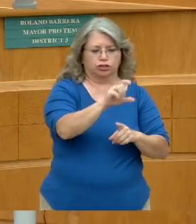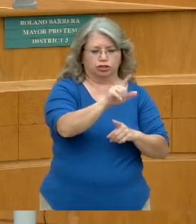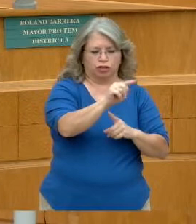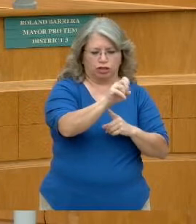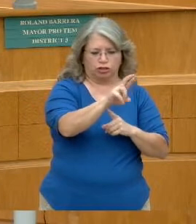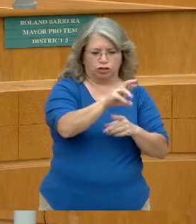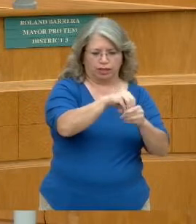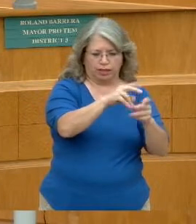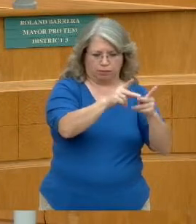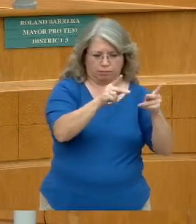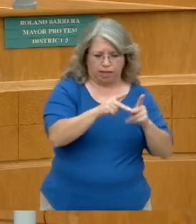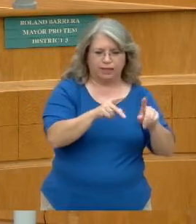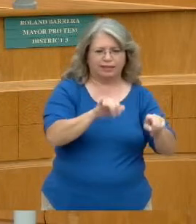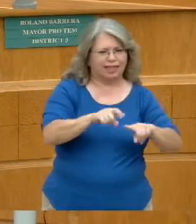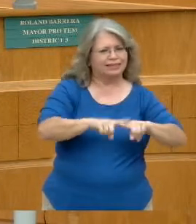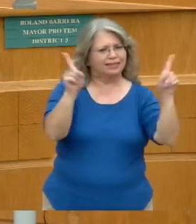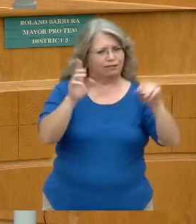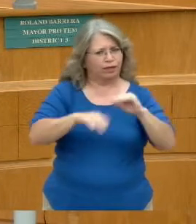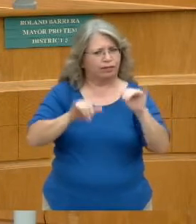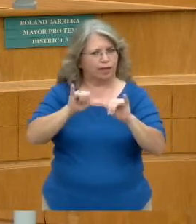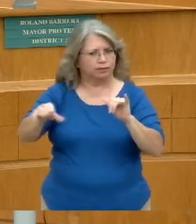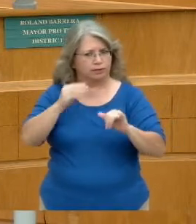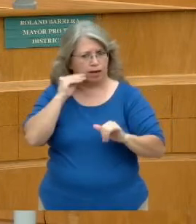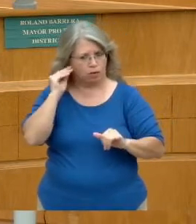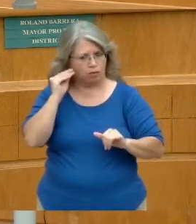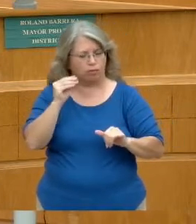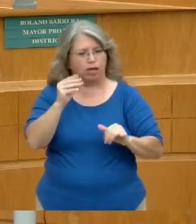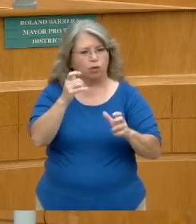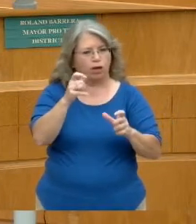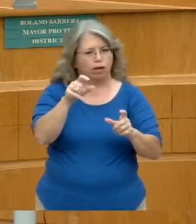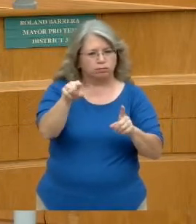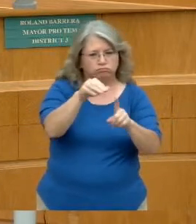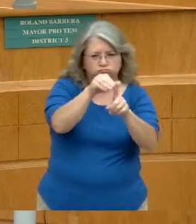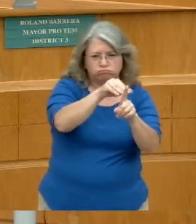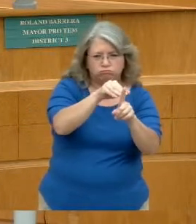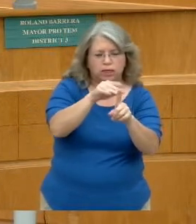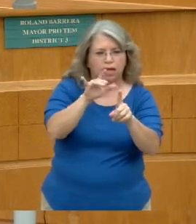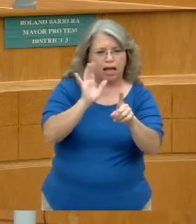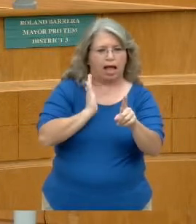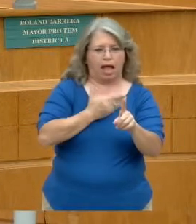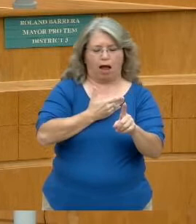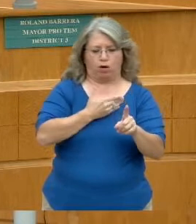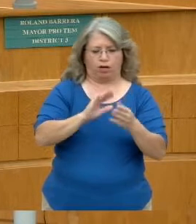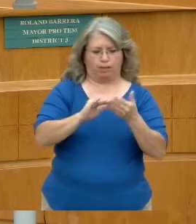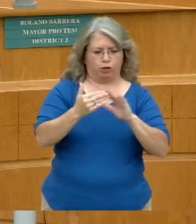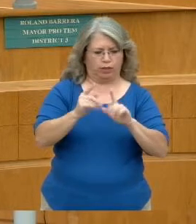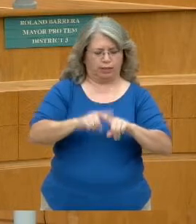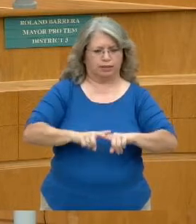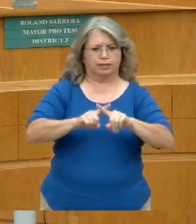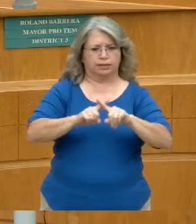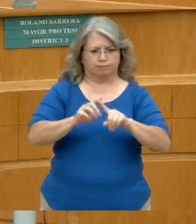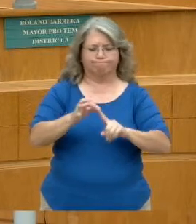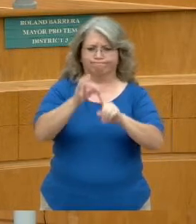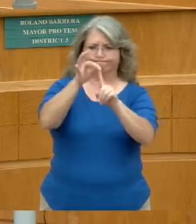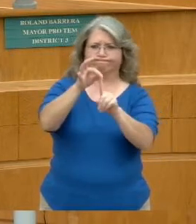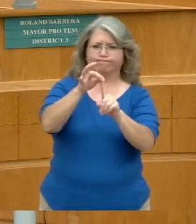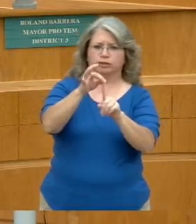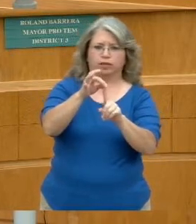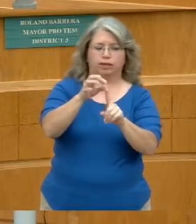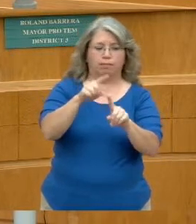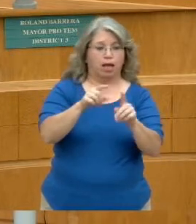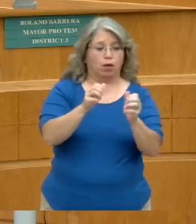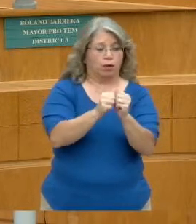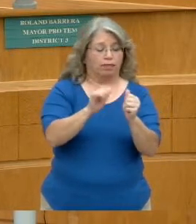community is, not only with our industry, which sometimes has incidents that require us to shelter in place, but also in an active